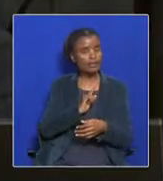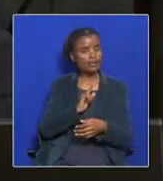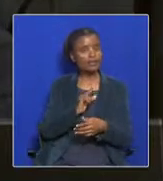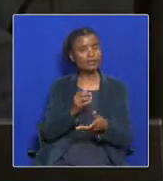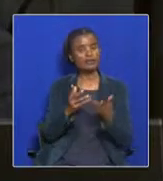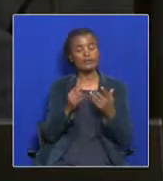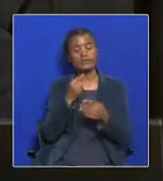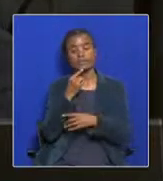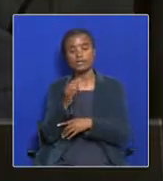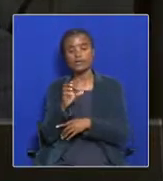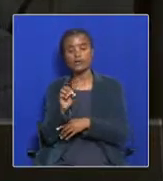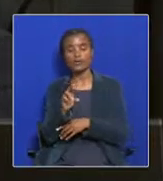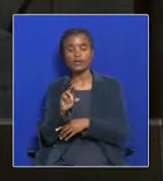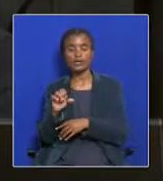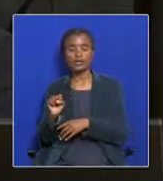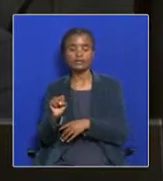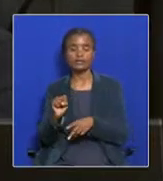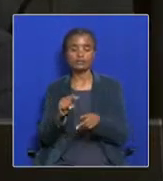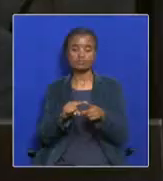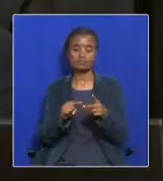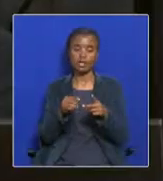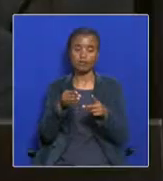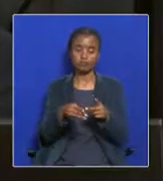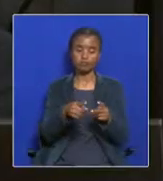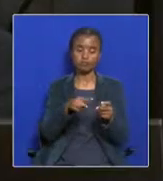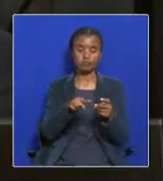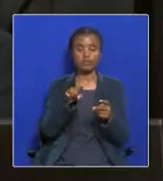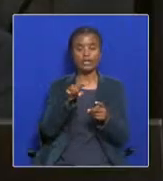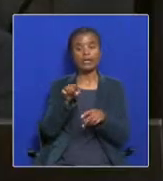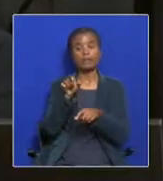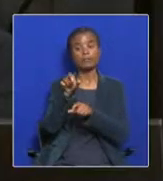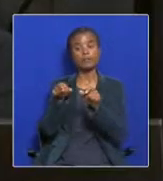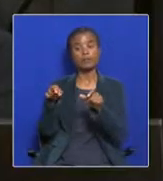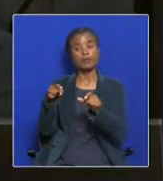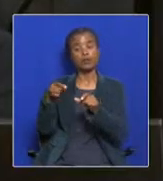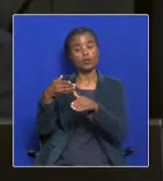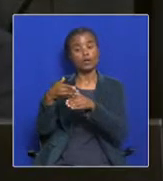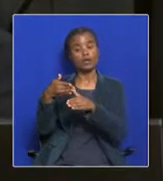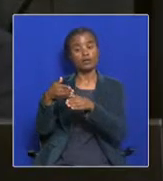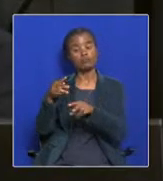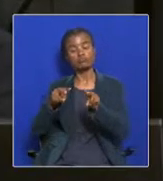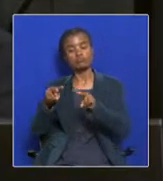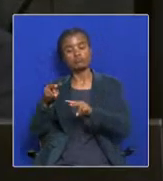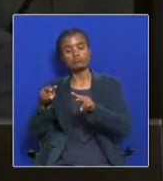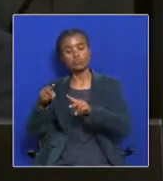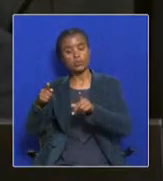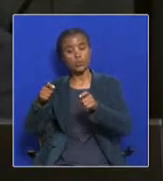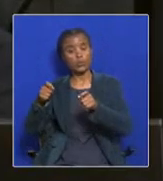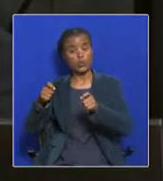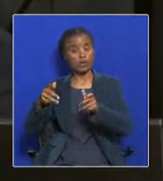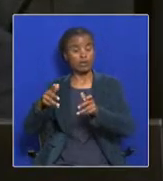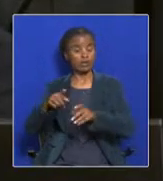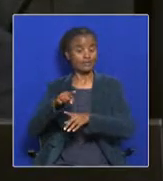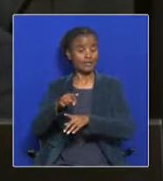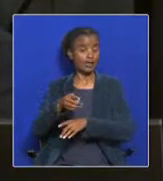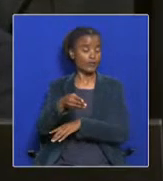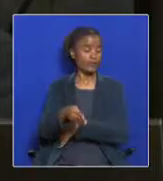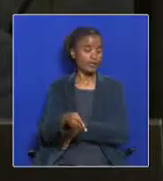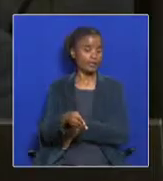were there. It may well be. So it's not as if, don't proceed on the basis